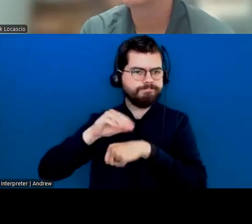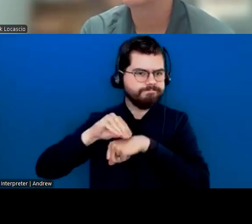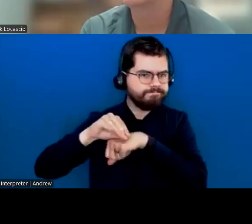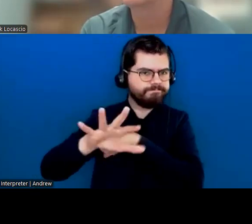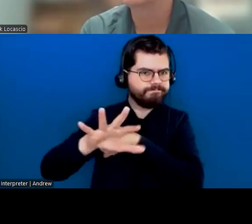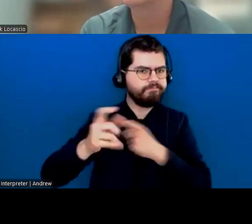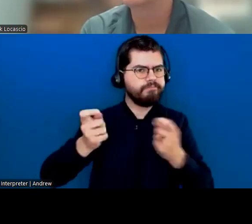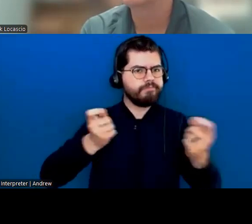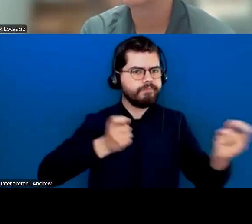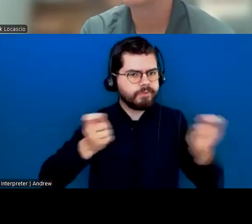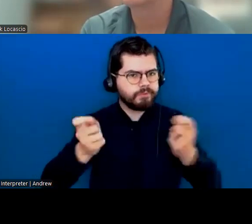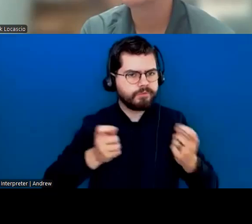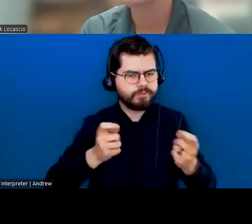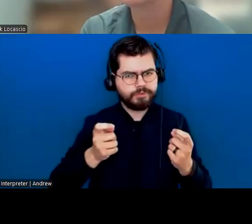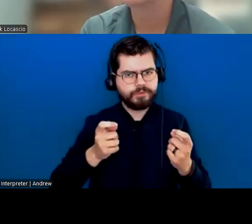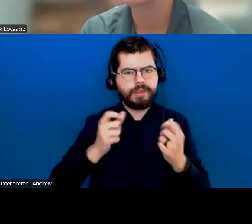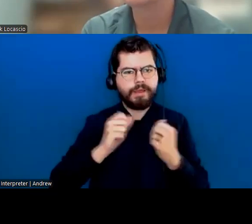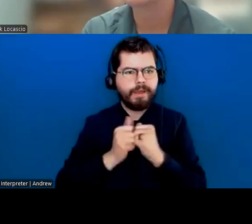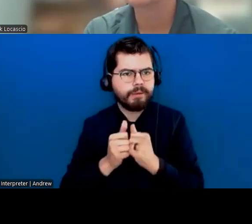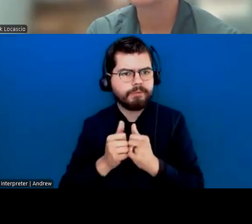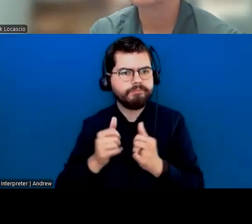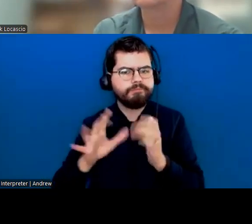your selection of a management style?